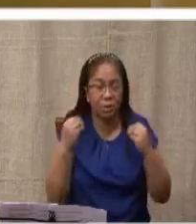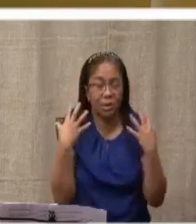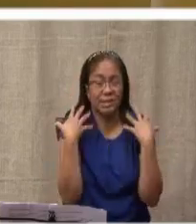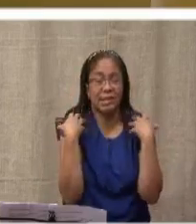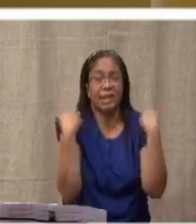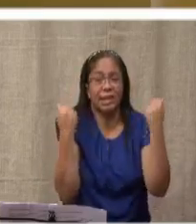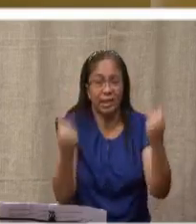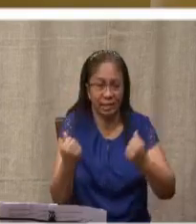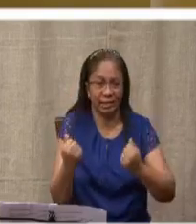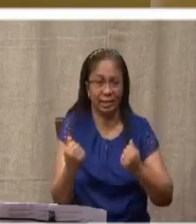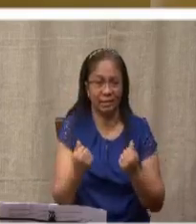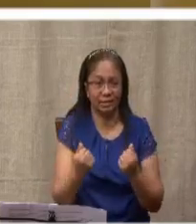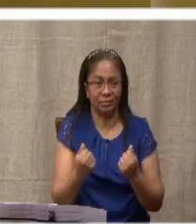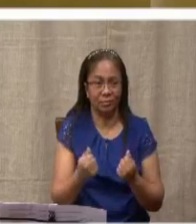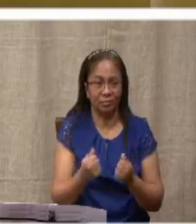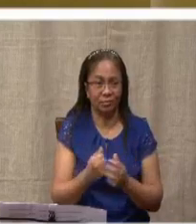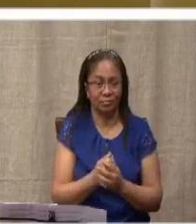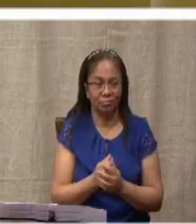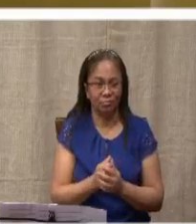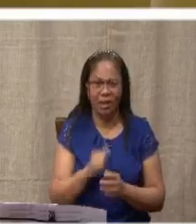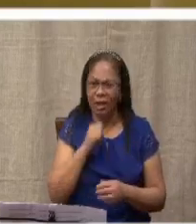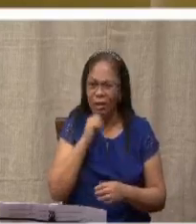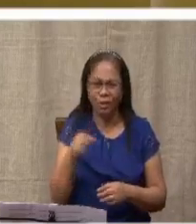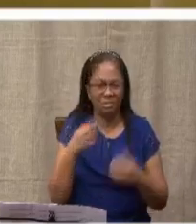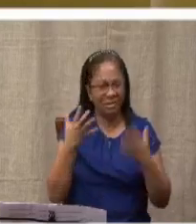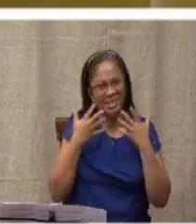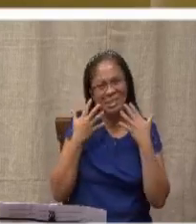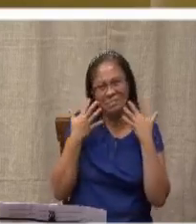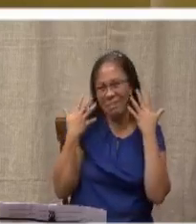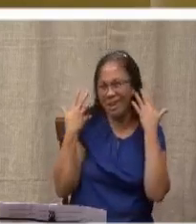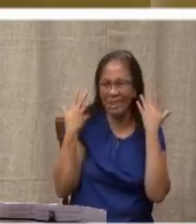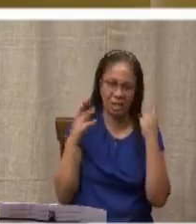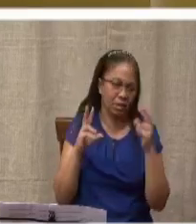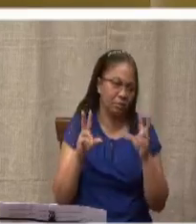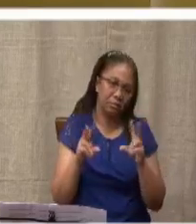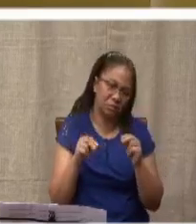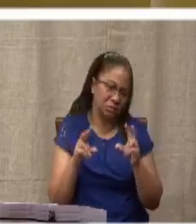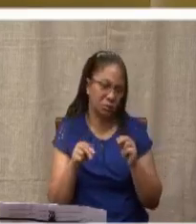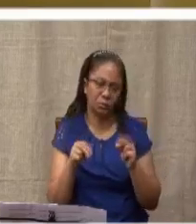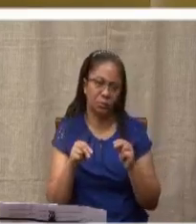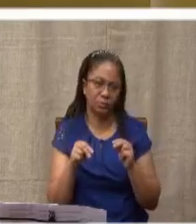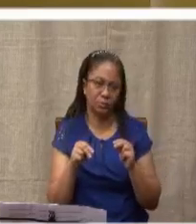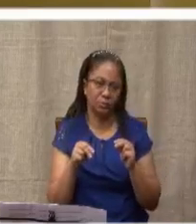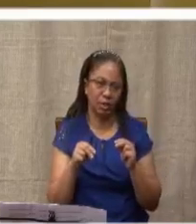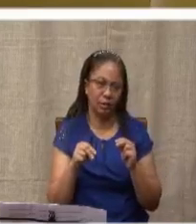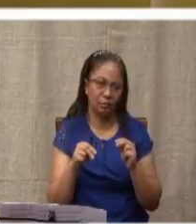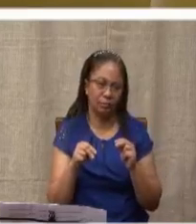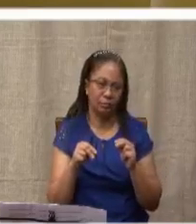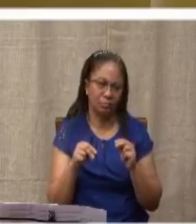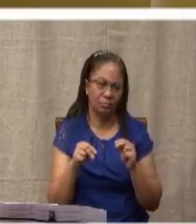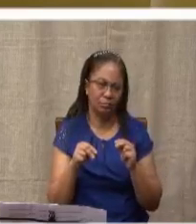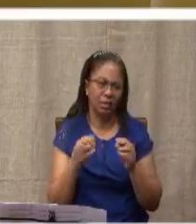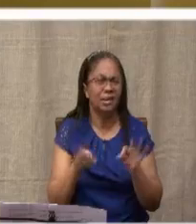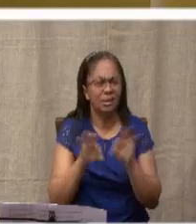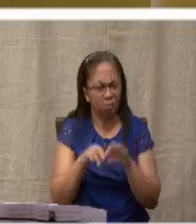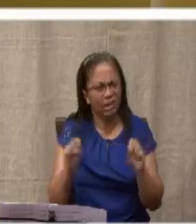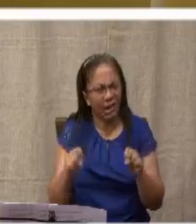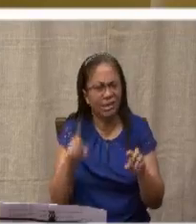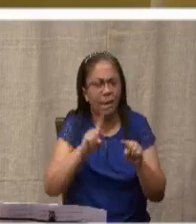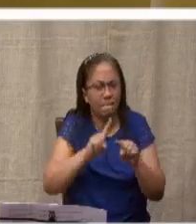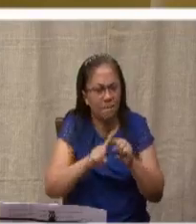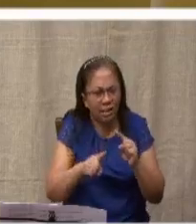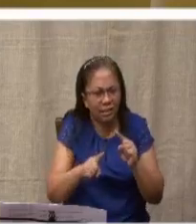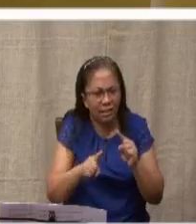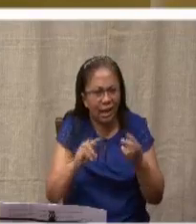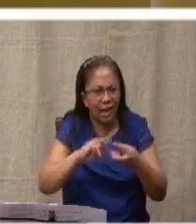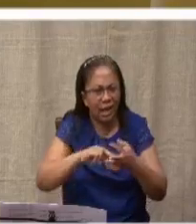not a it's not smiling at a customer it's not it's not doing the externals which are all important it